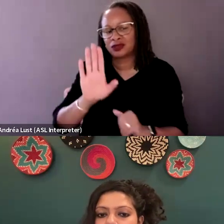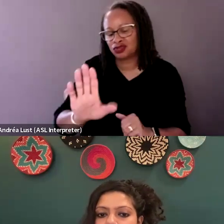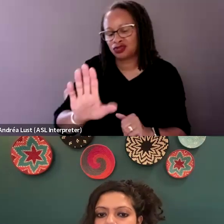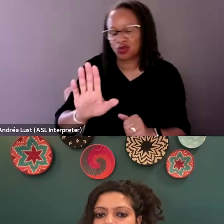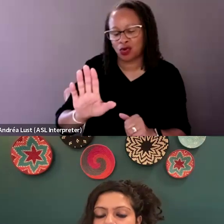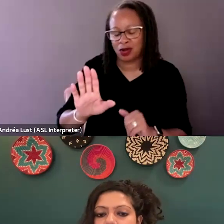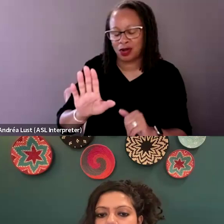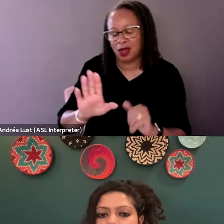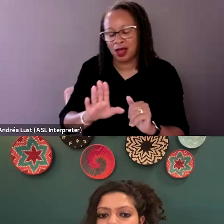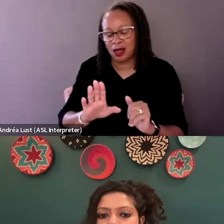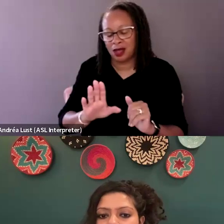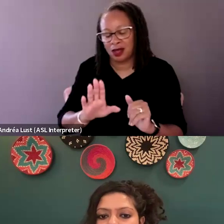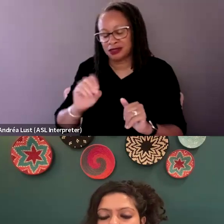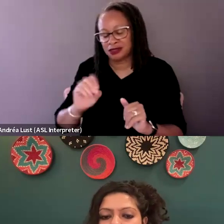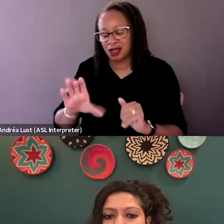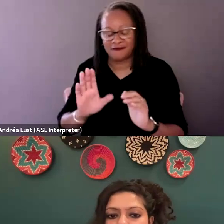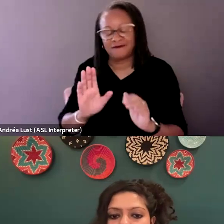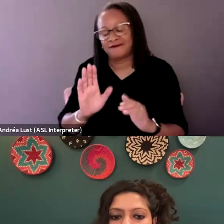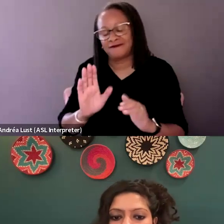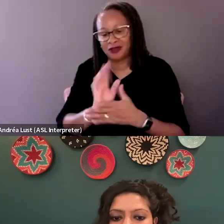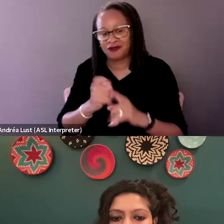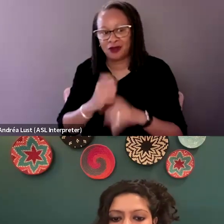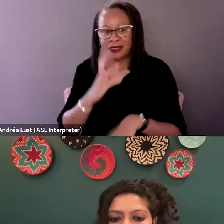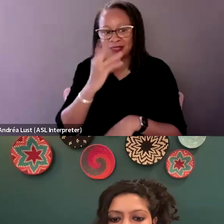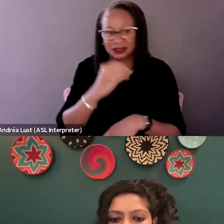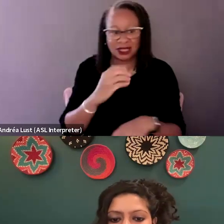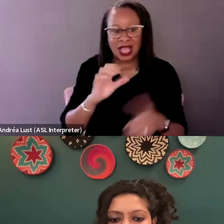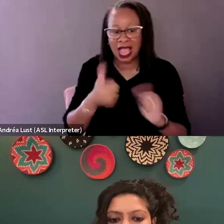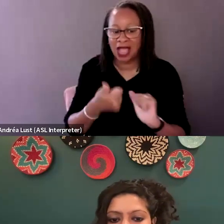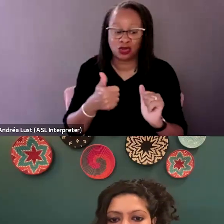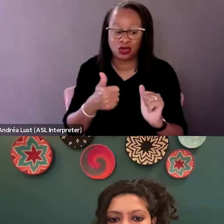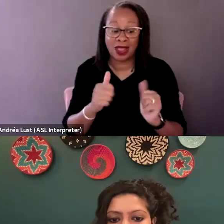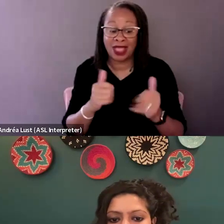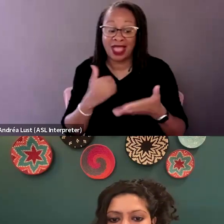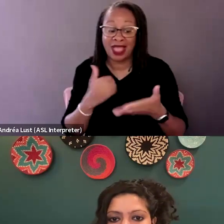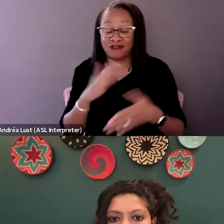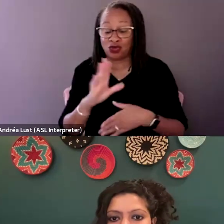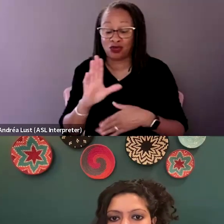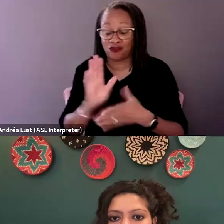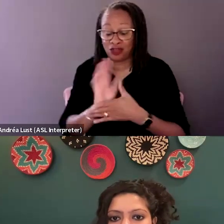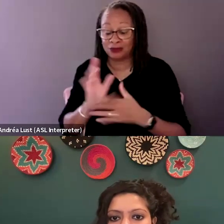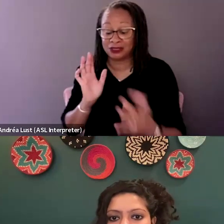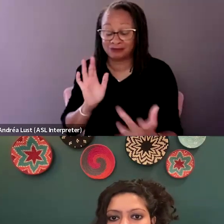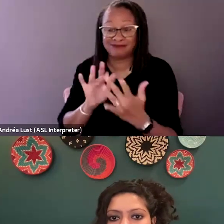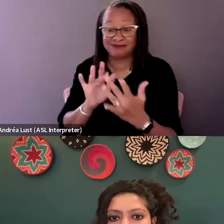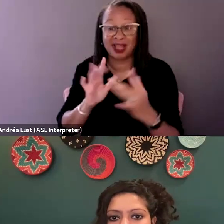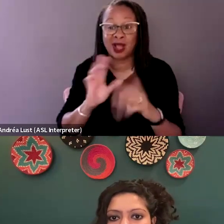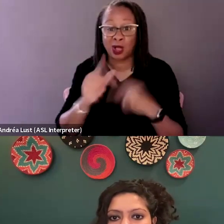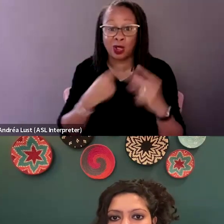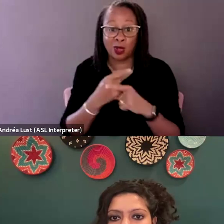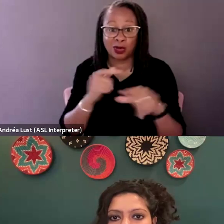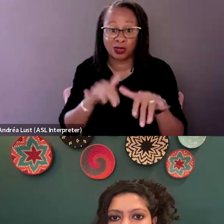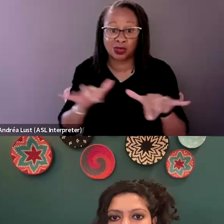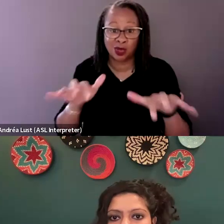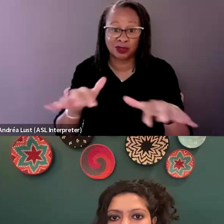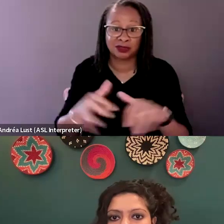finding that I wish there was, but I haven't found it. And that kind of, constant grappling